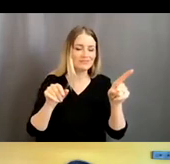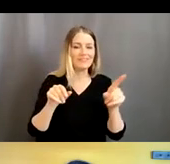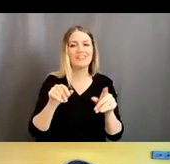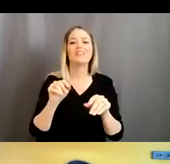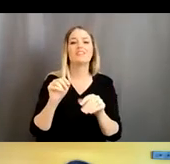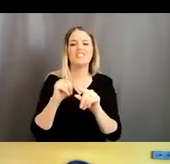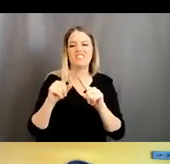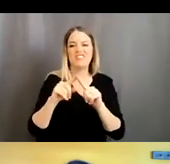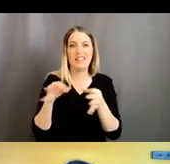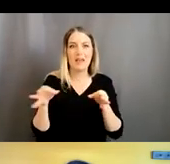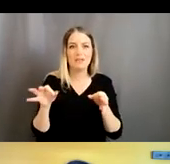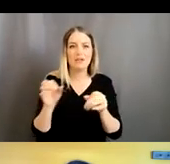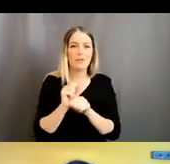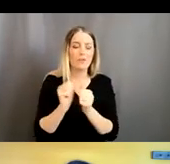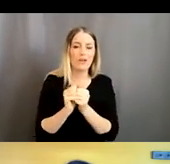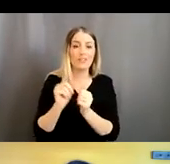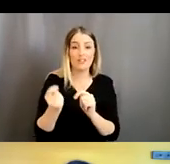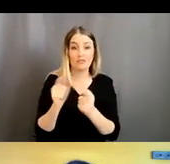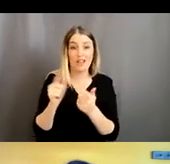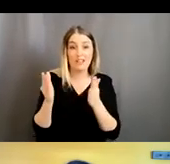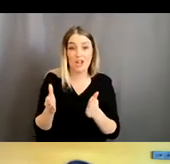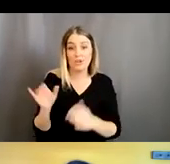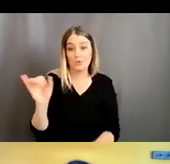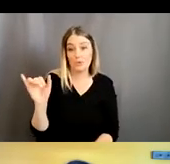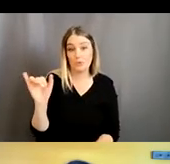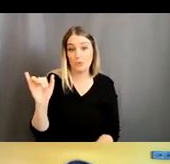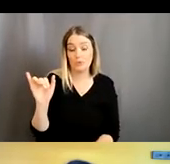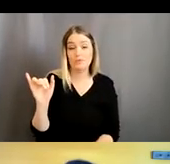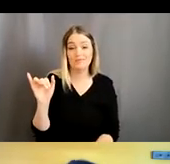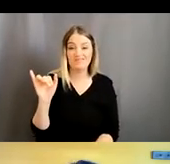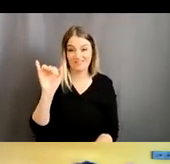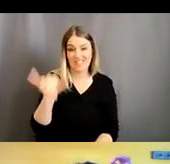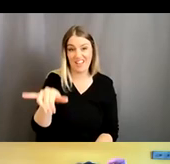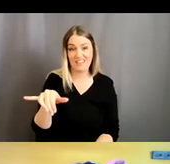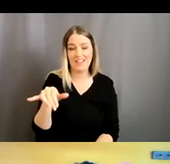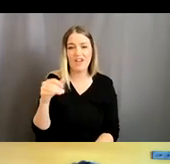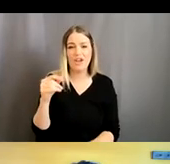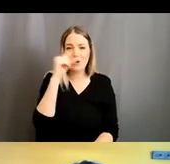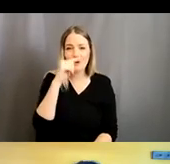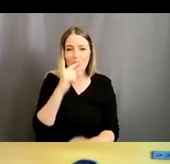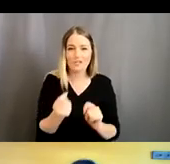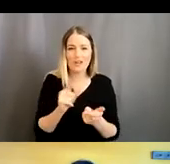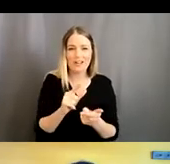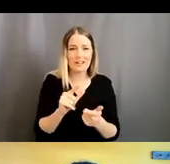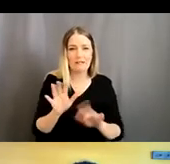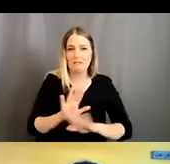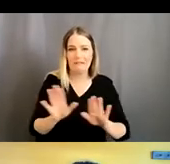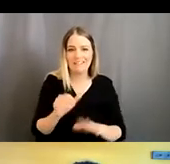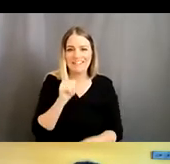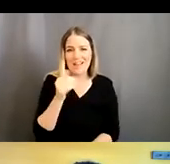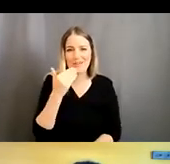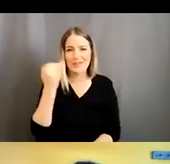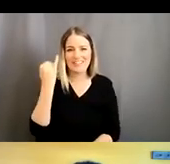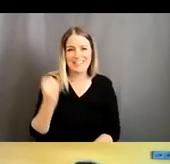translator from that aspect, because Google Translate's not a good idea.